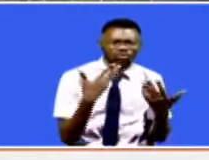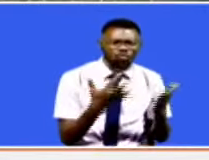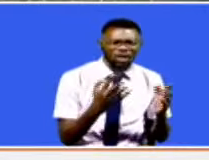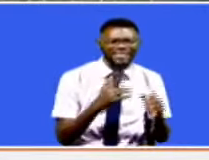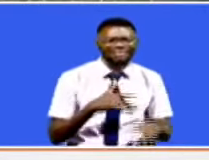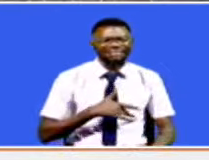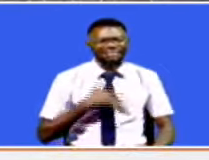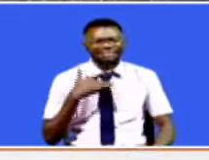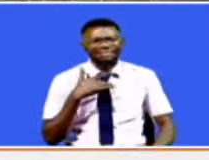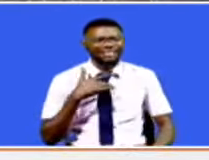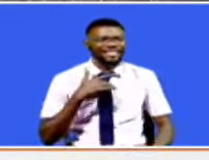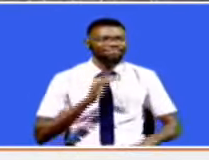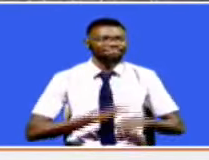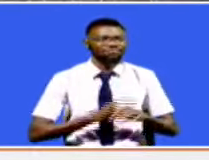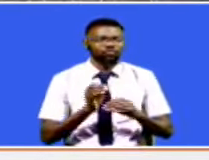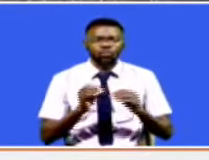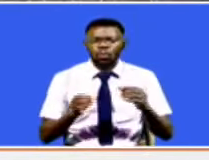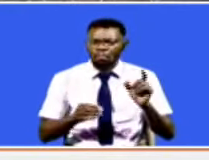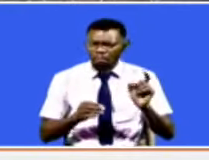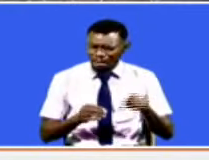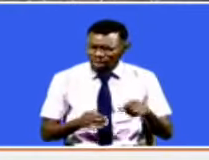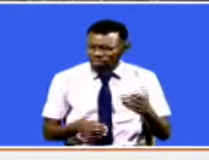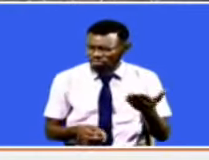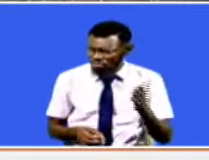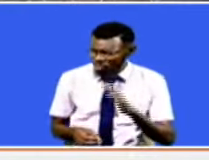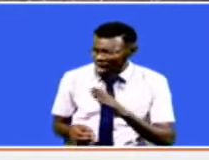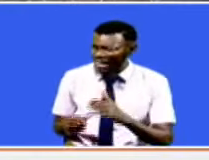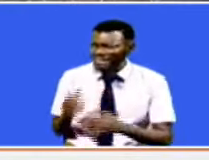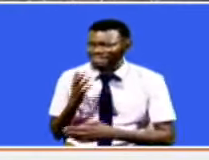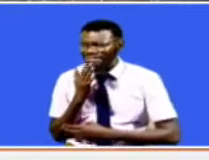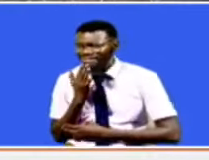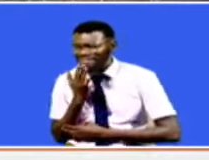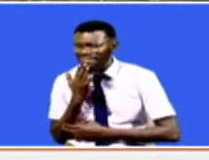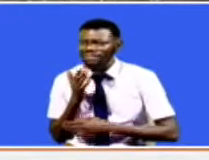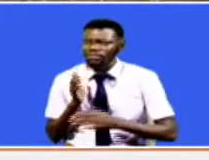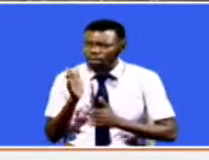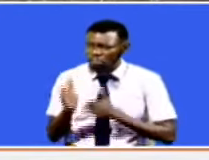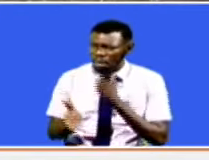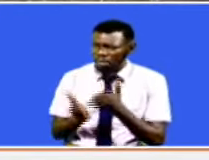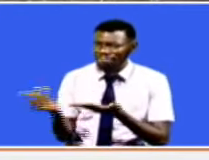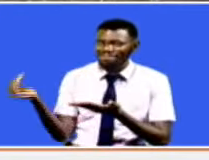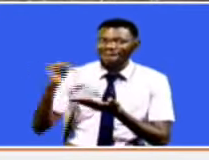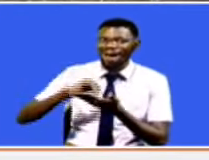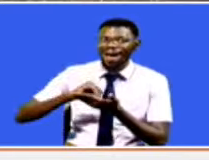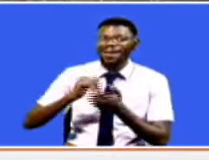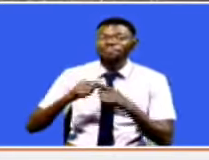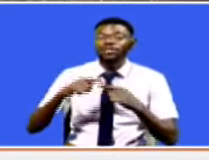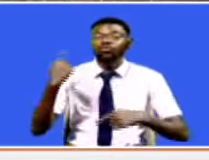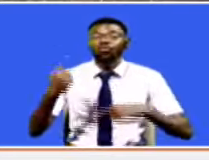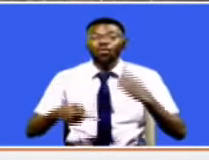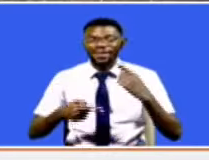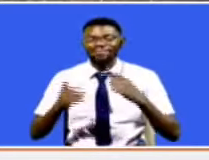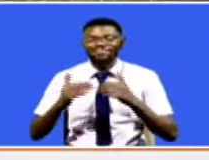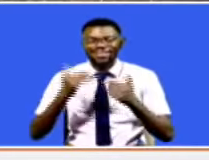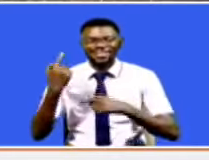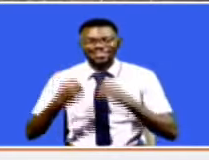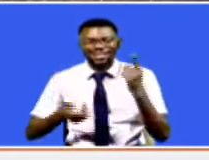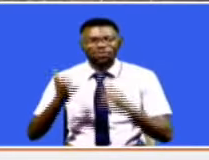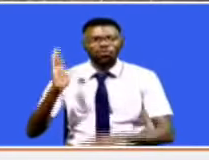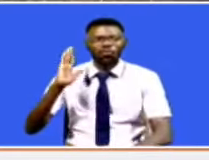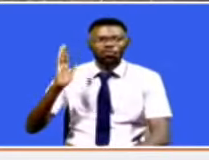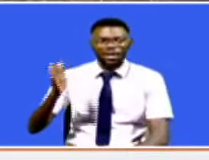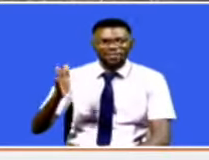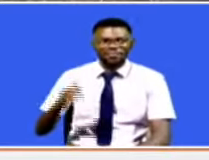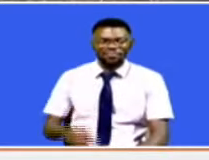feeling, because now you'll have to go to the drawing board and start again. But we'll come out again strong next year. I'm sure we're going